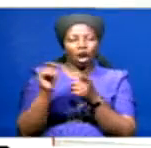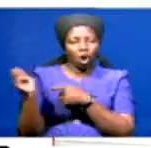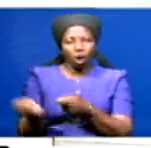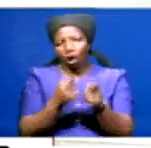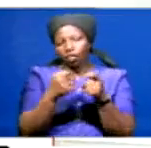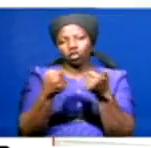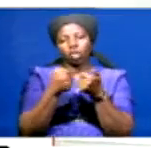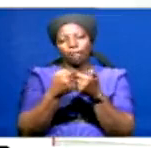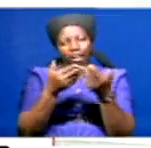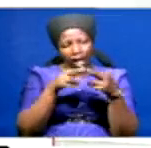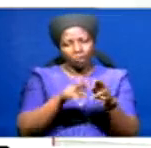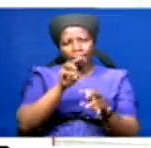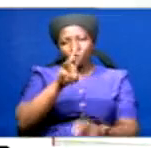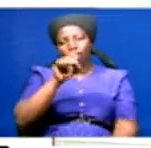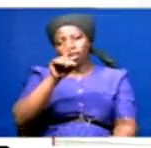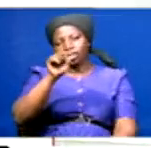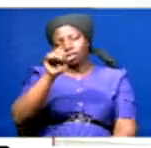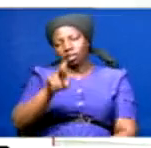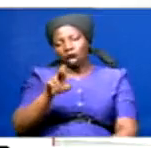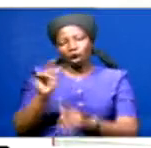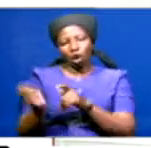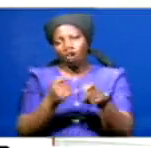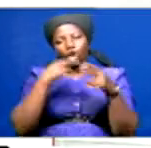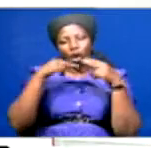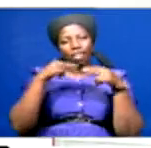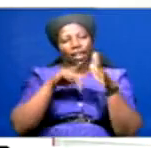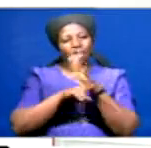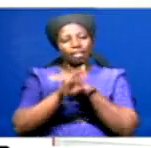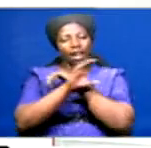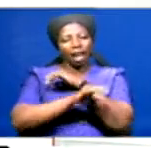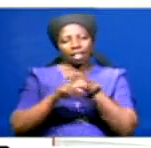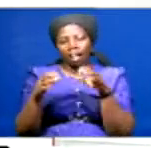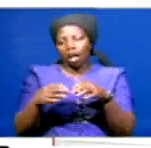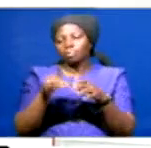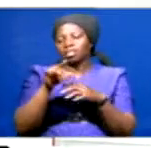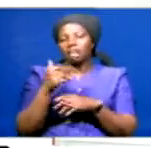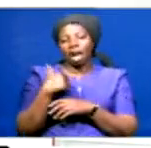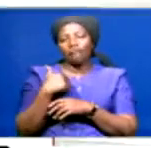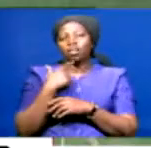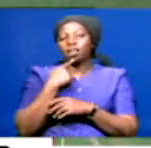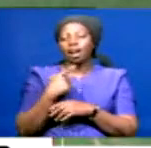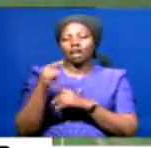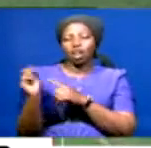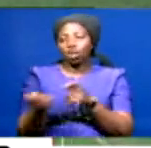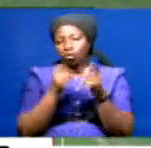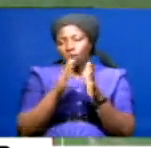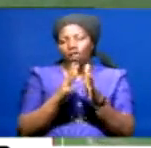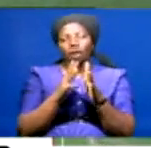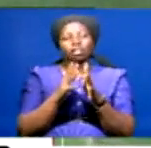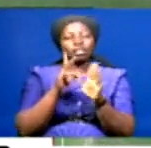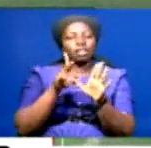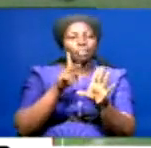Windsor Golf Hotel and Country Club. The fifth edition of the tournament brought together 100 golfers.